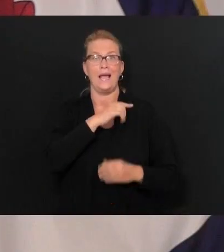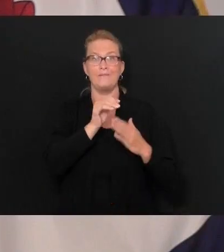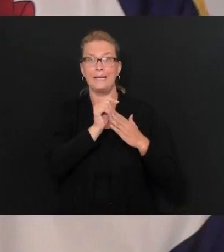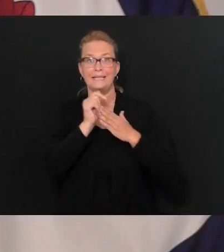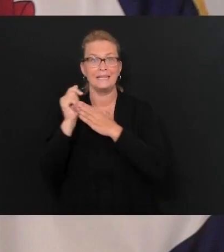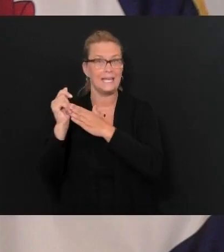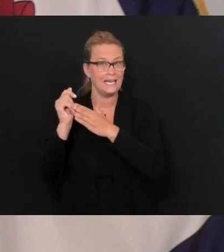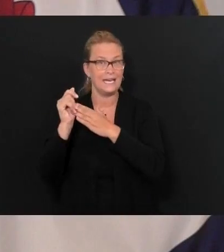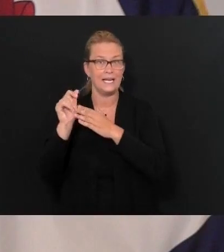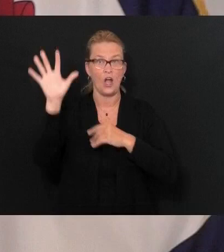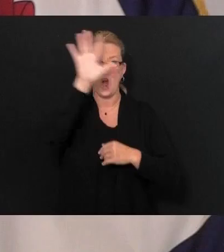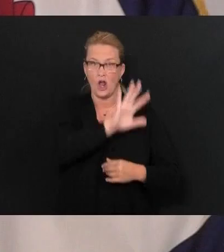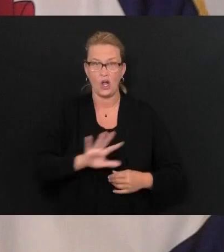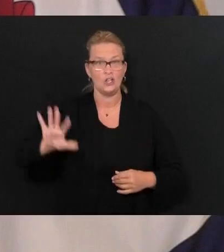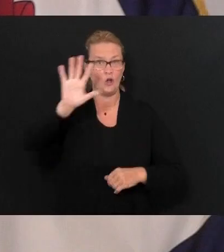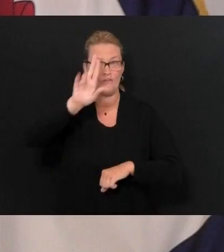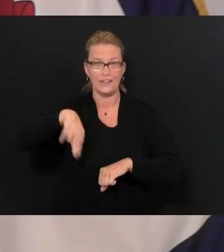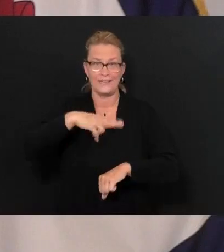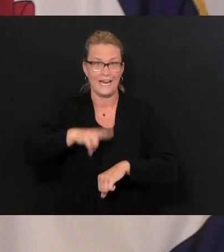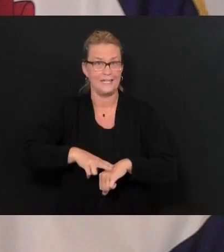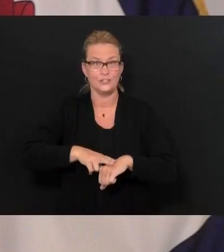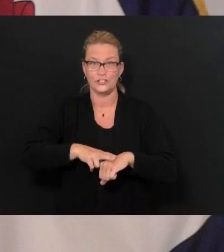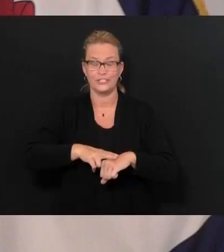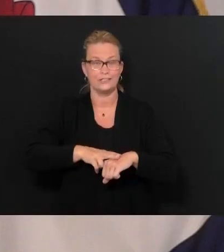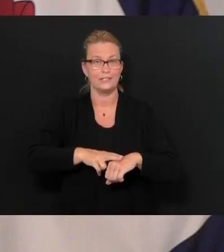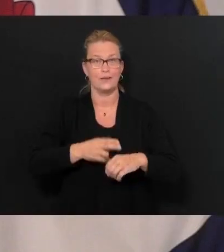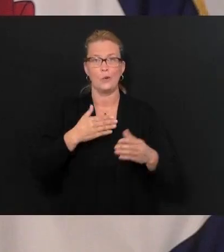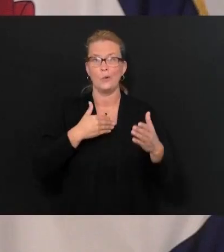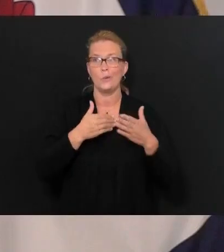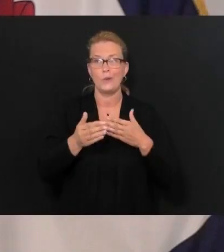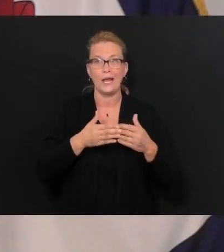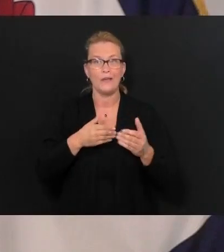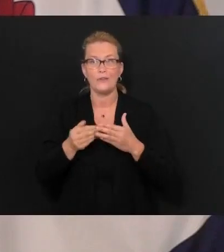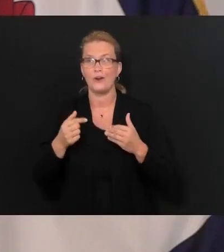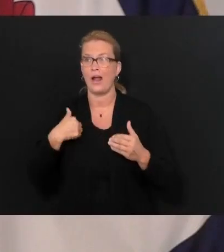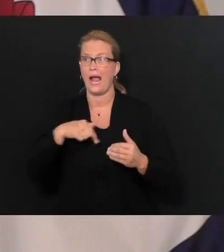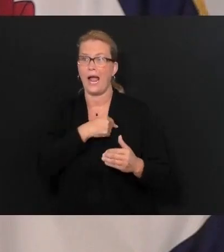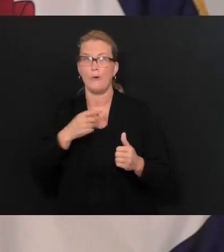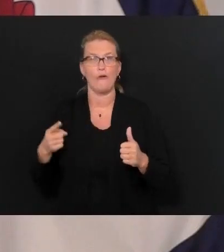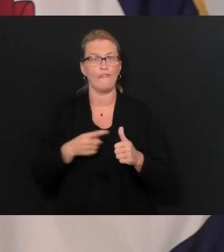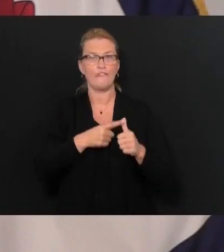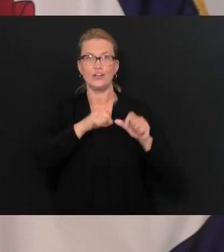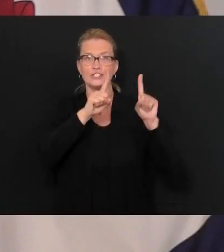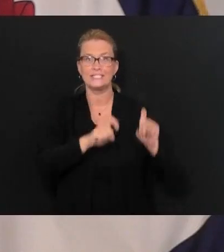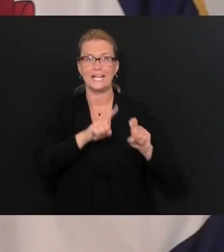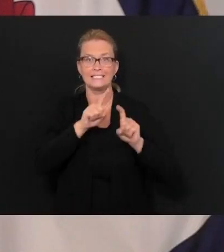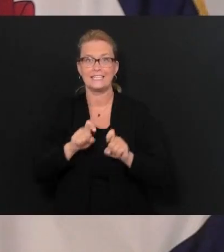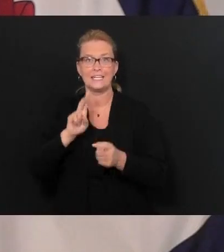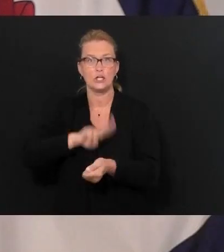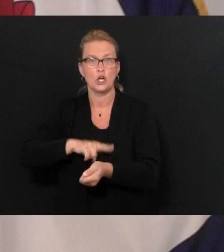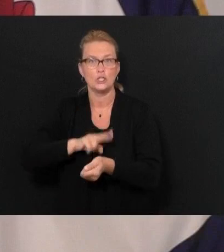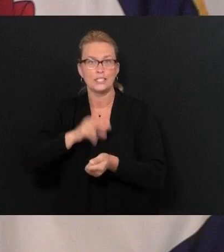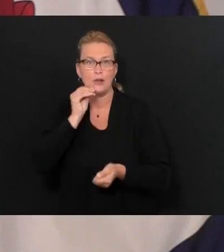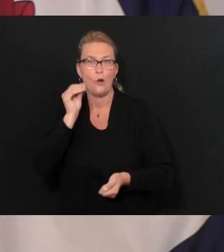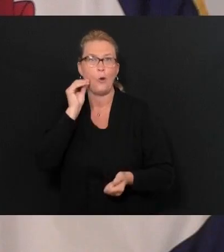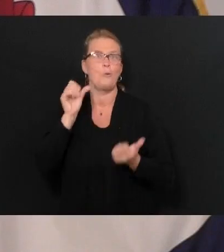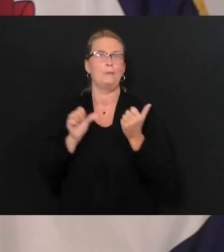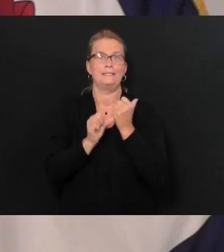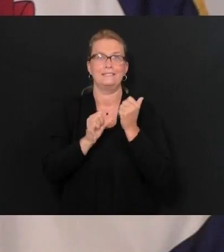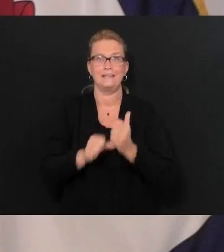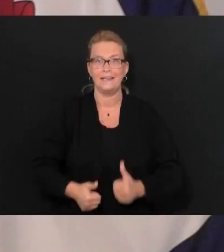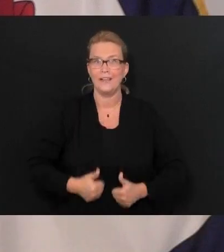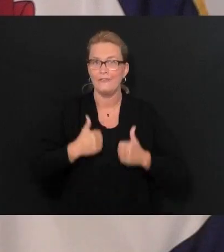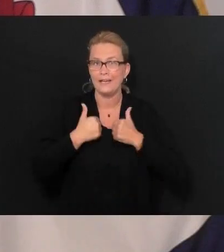leaders across the nation, whether it be in, how we first tested all the nursing homes or the assisted living